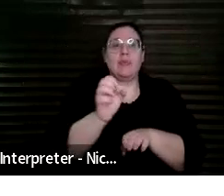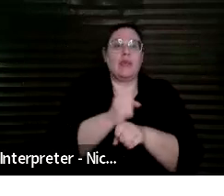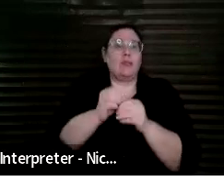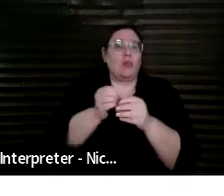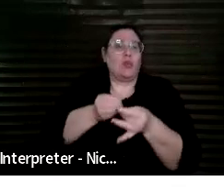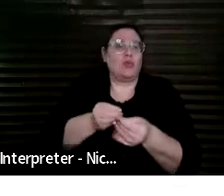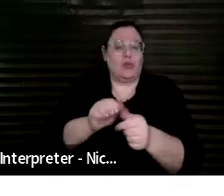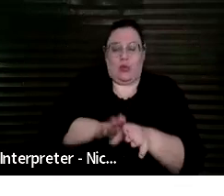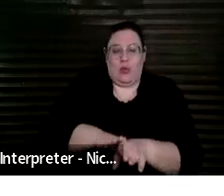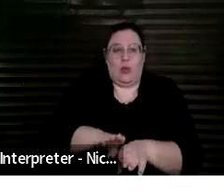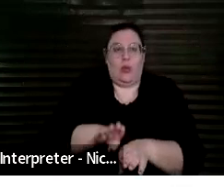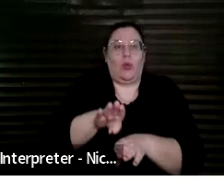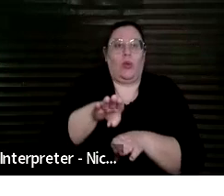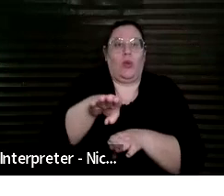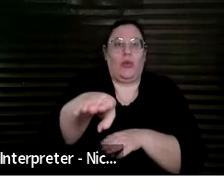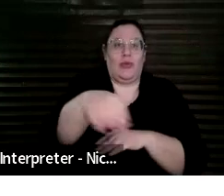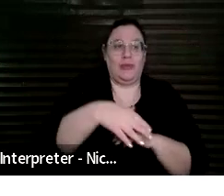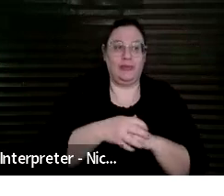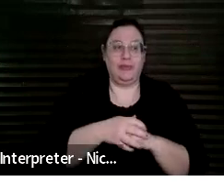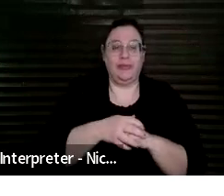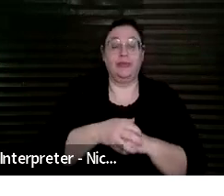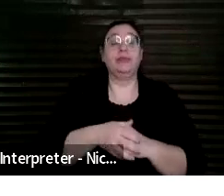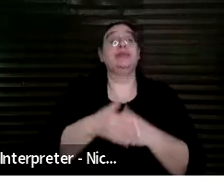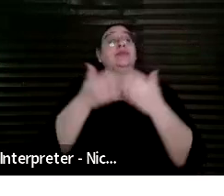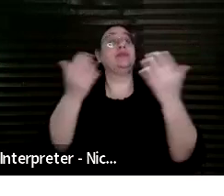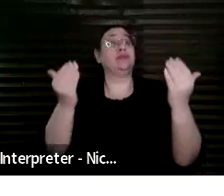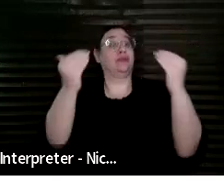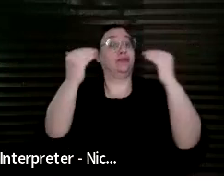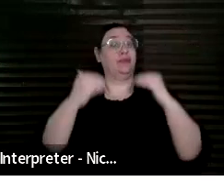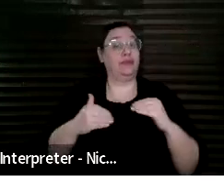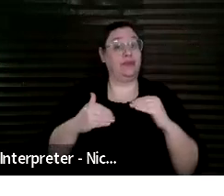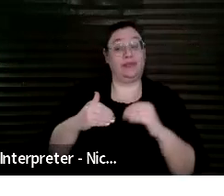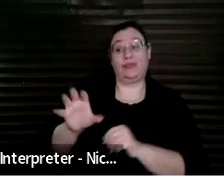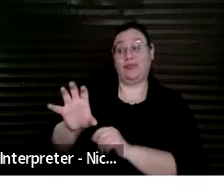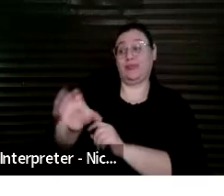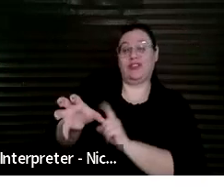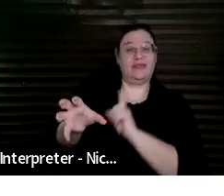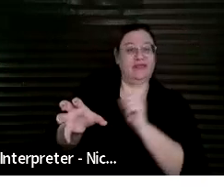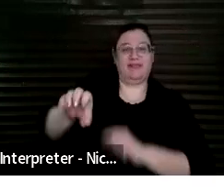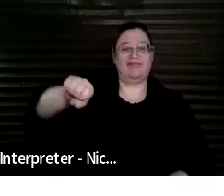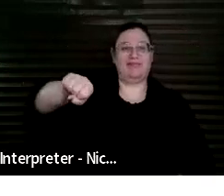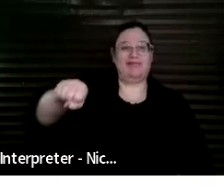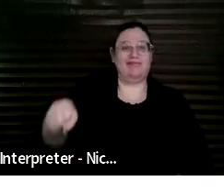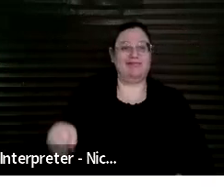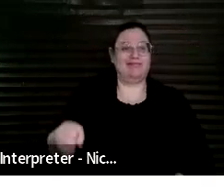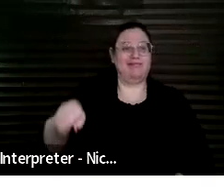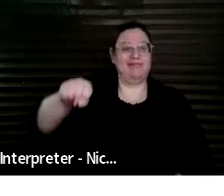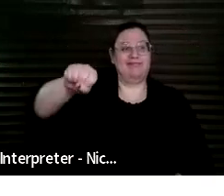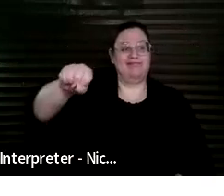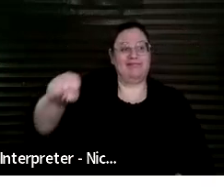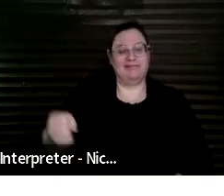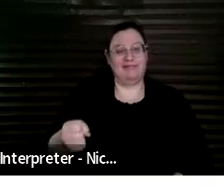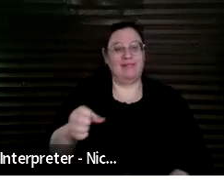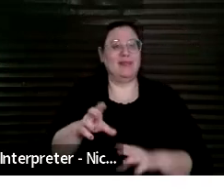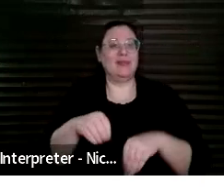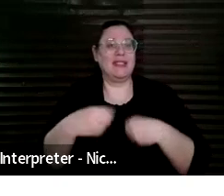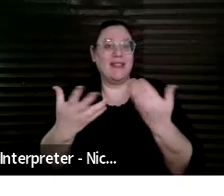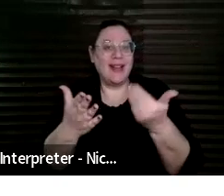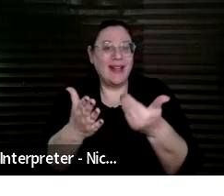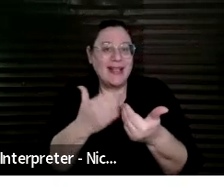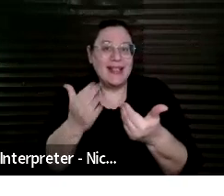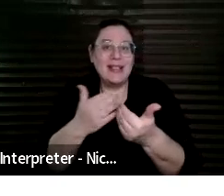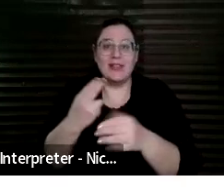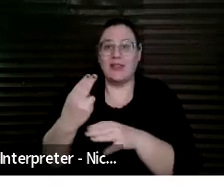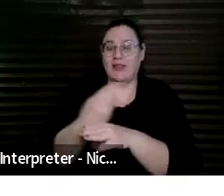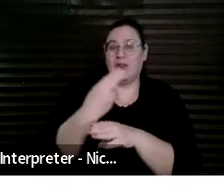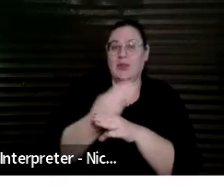surface. Another solution is to install lever-style door handles, which provide ease of use